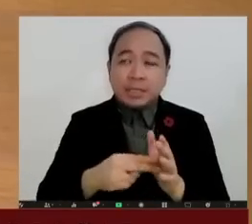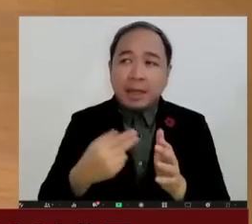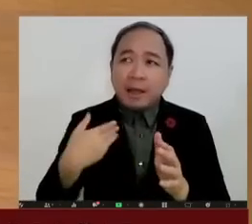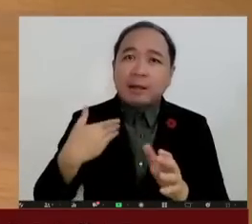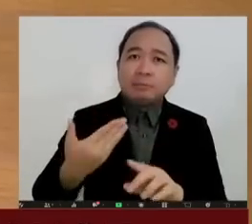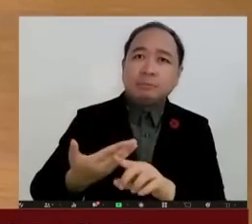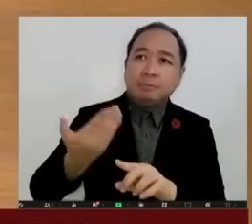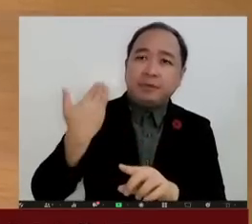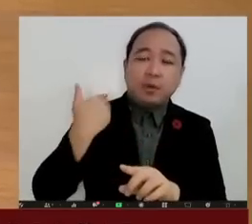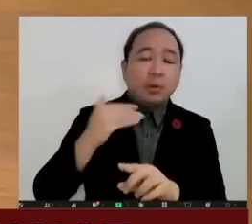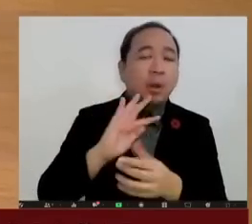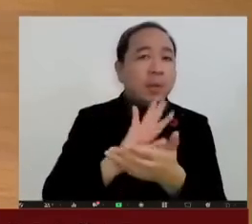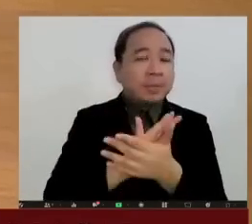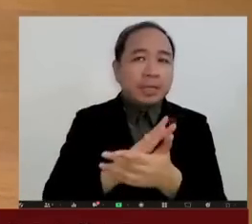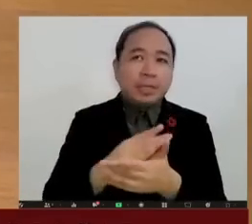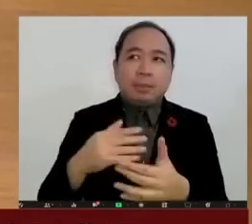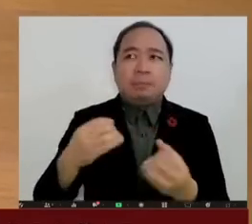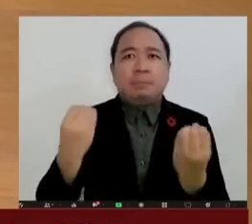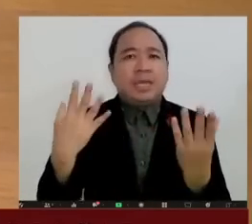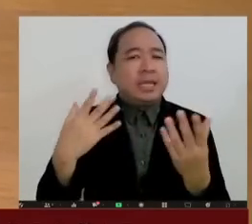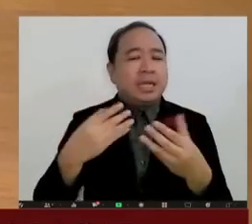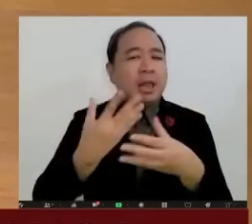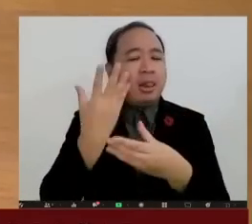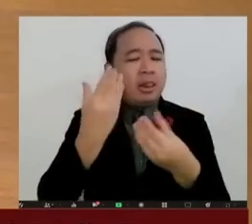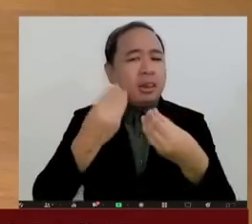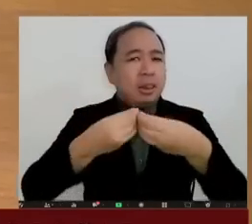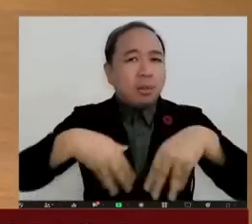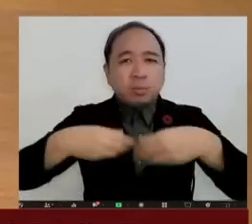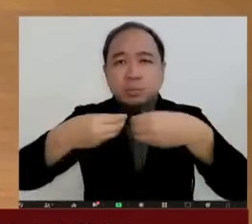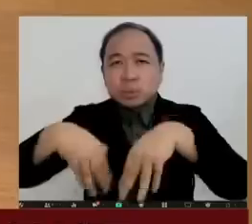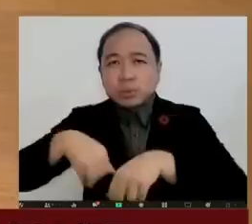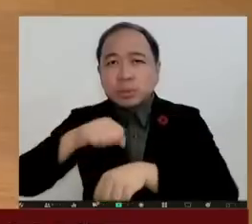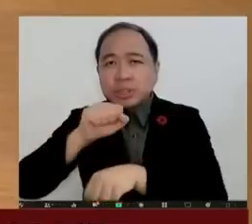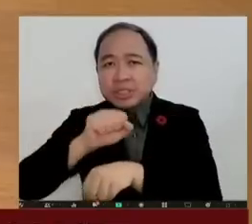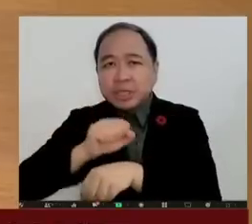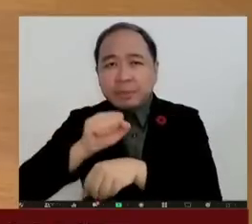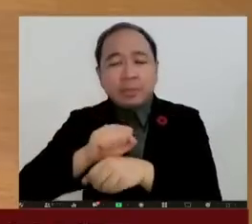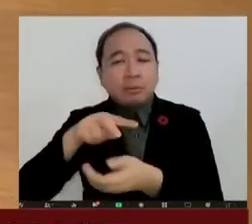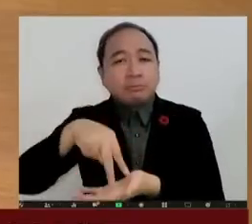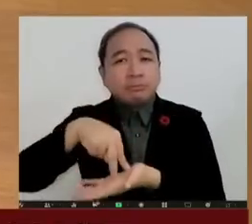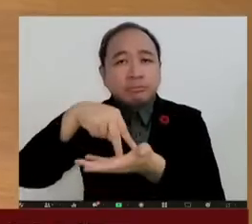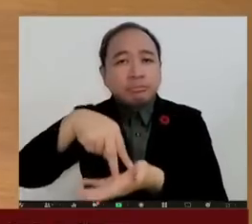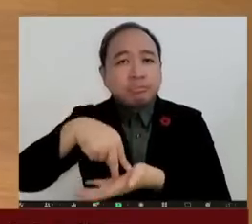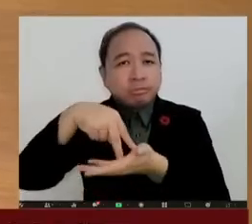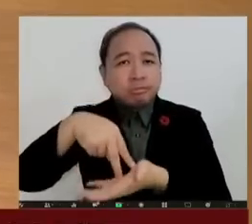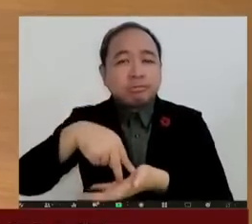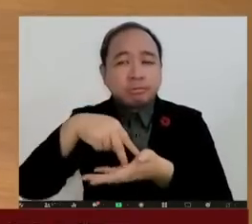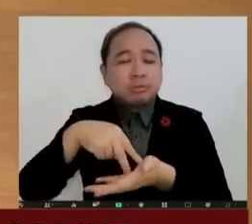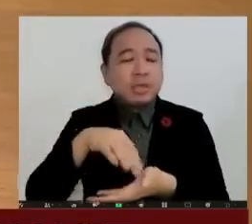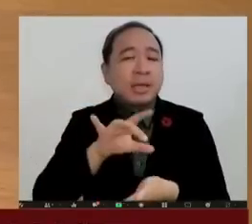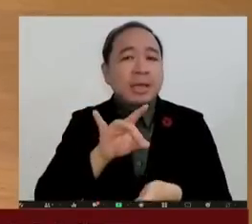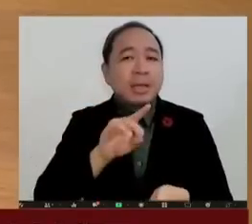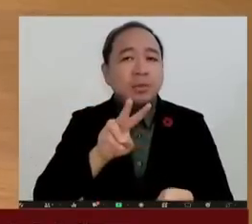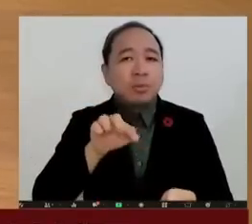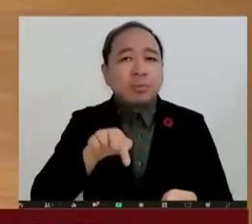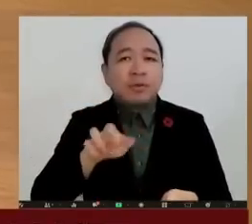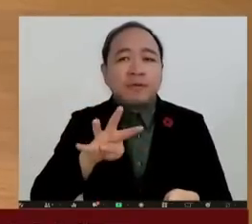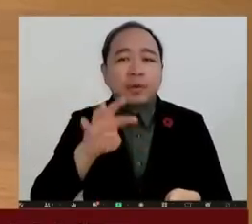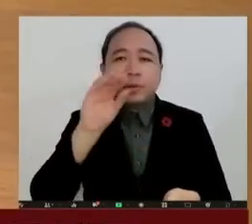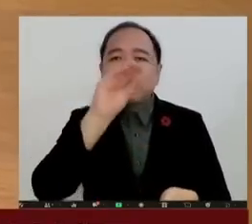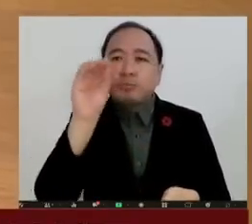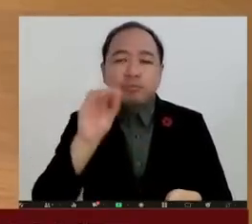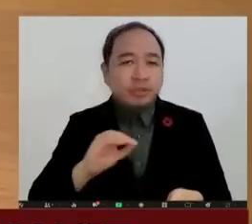of the pandemic. Employment then was at a low of 82.4%. But even with our